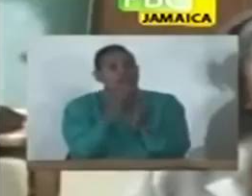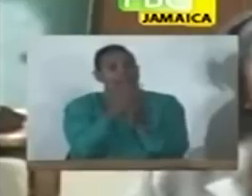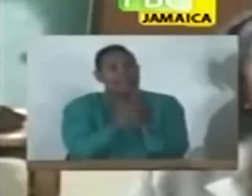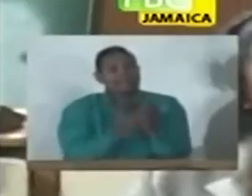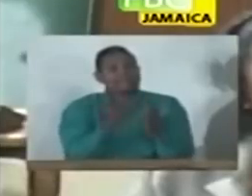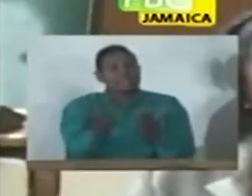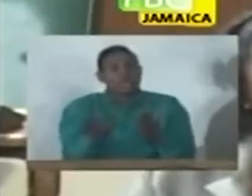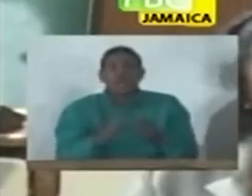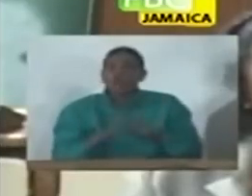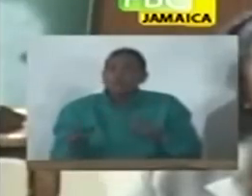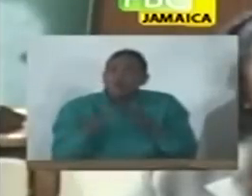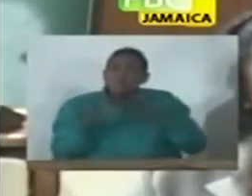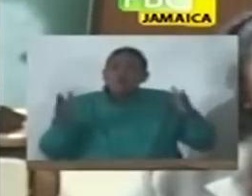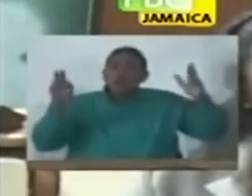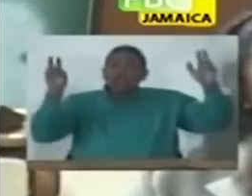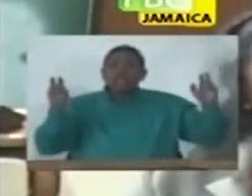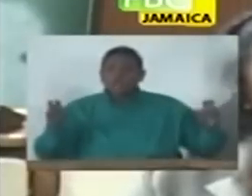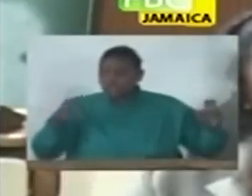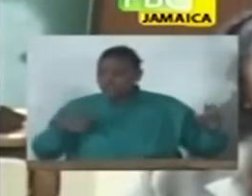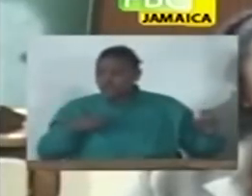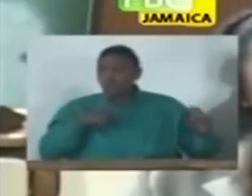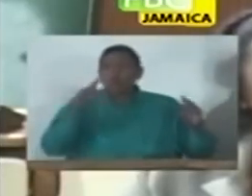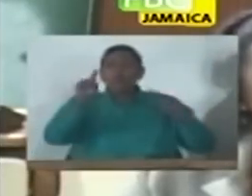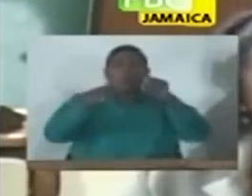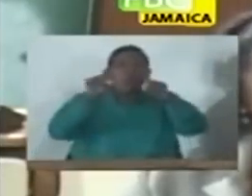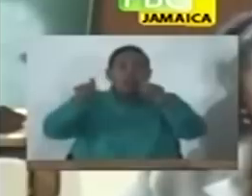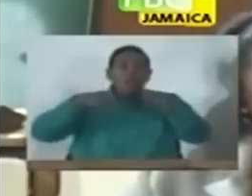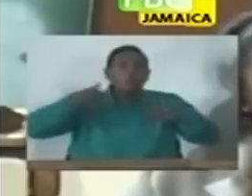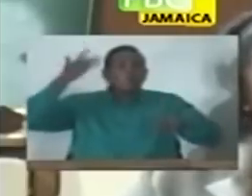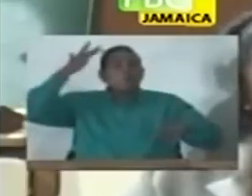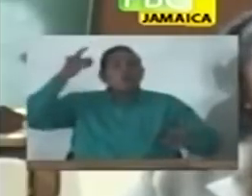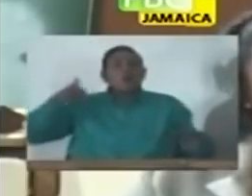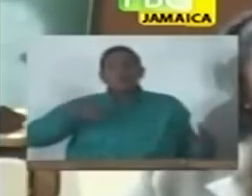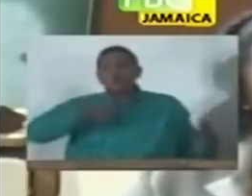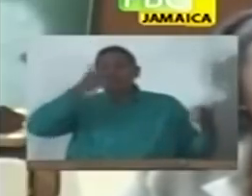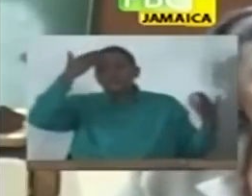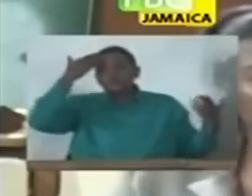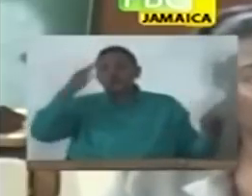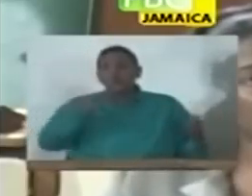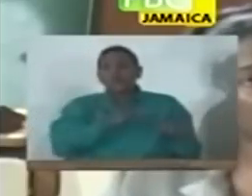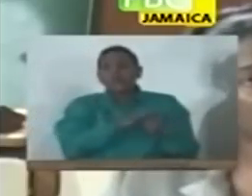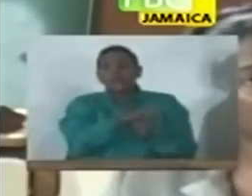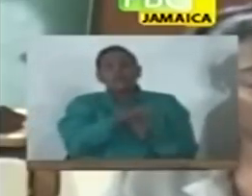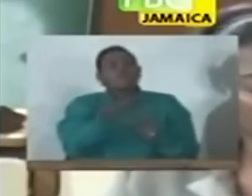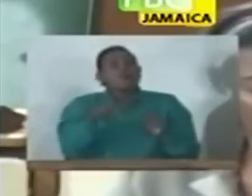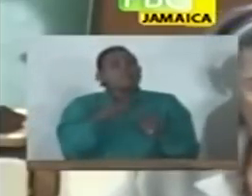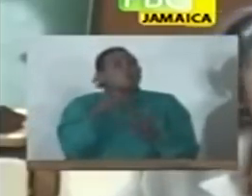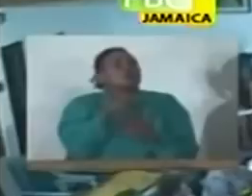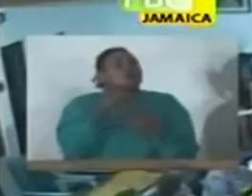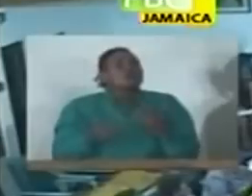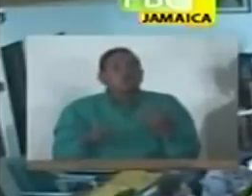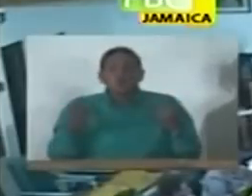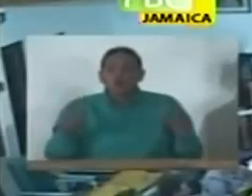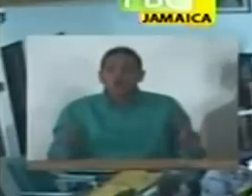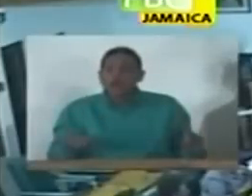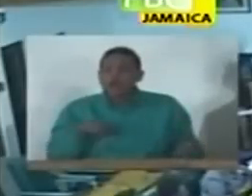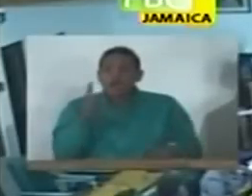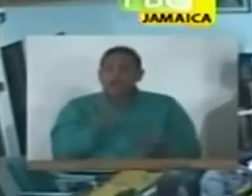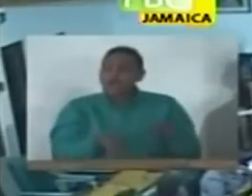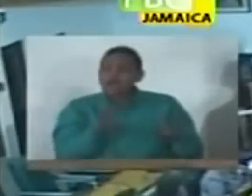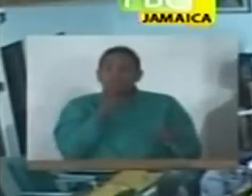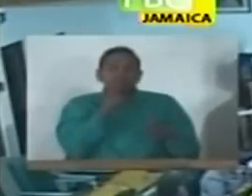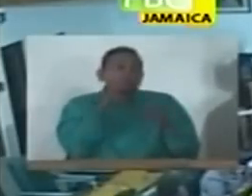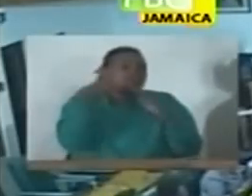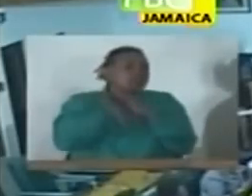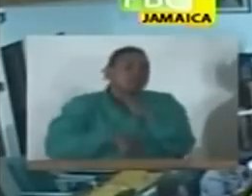we're making inquiries because we do not know enough about this case. So I cannot speak further on